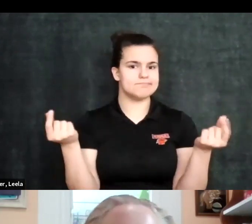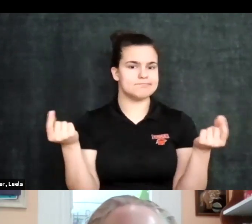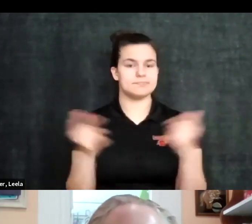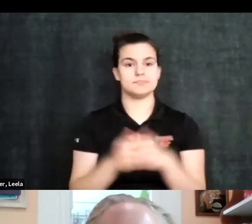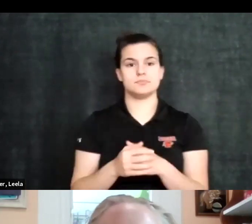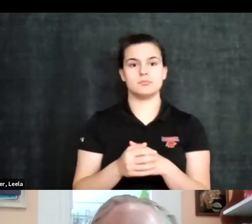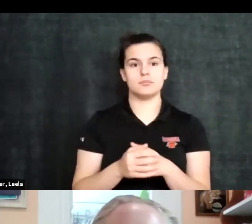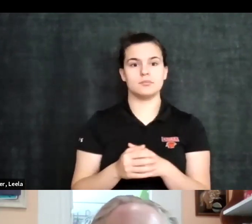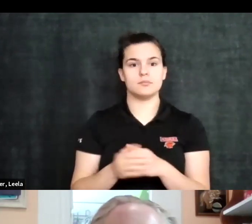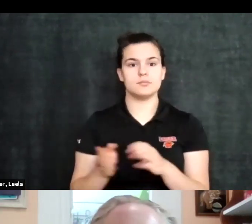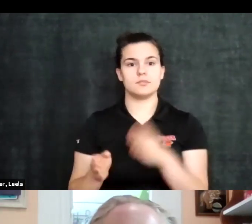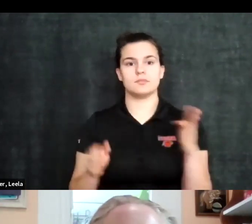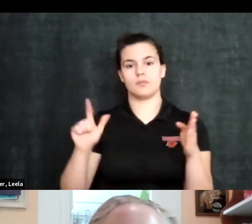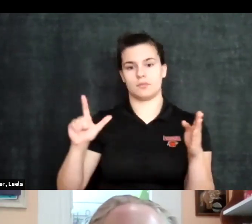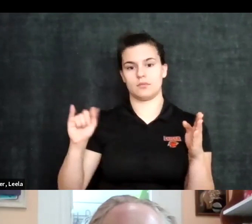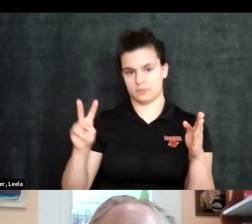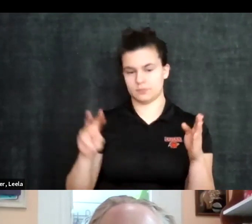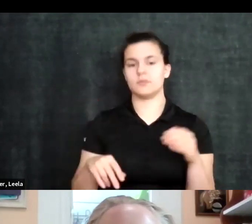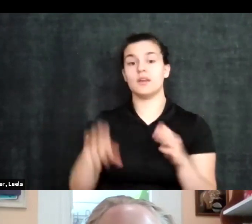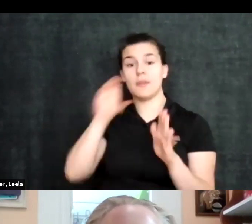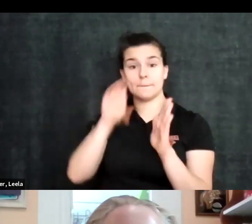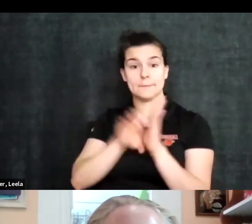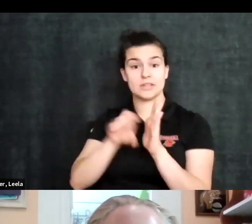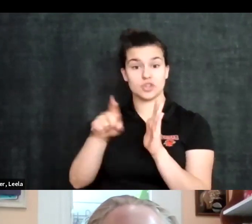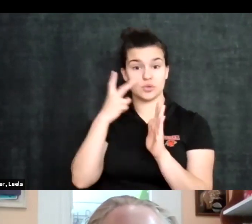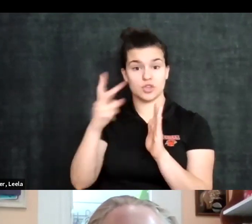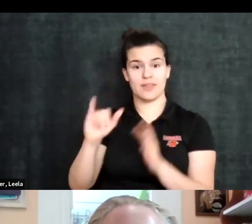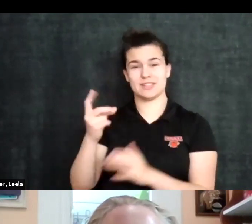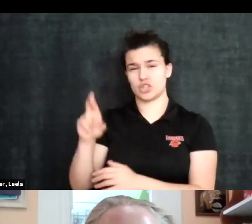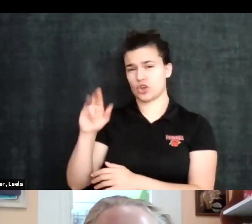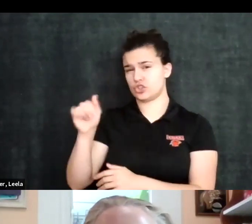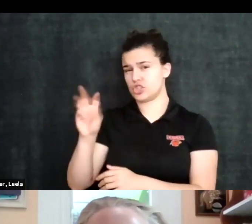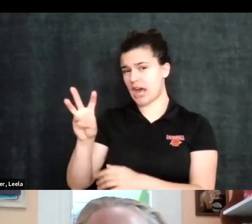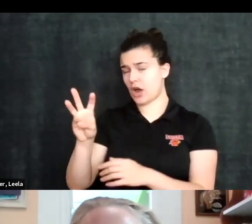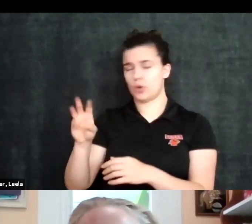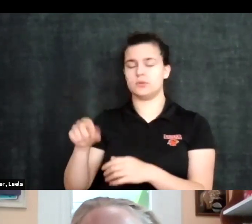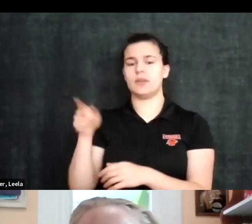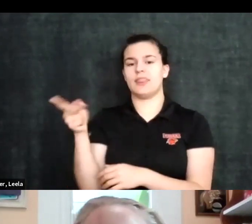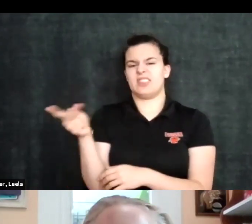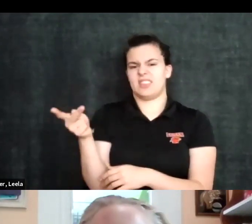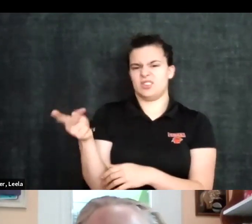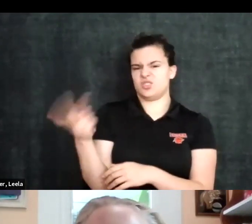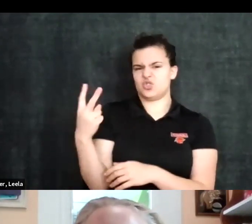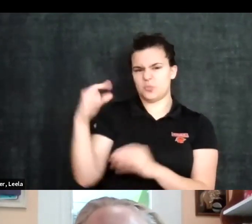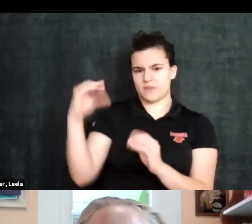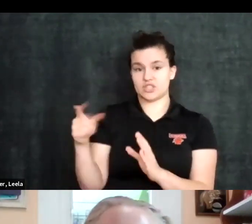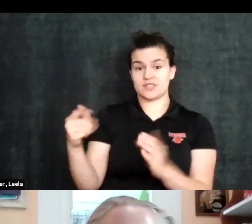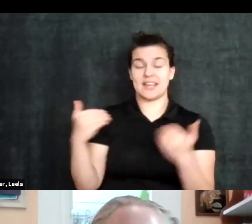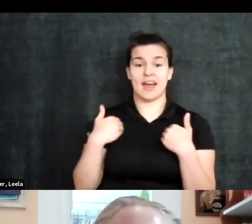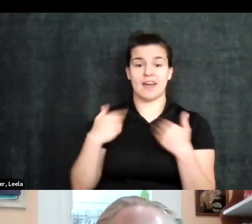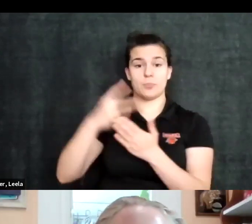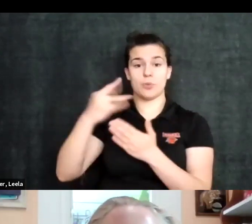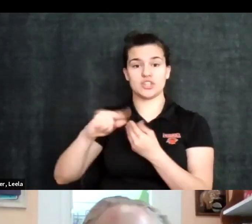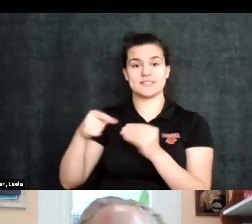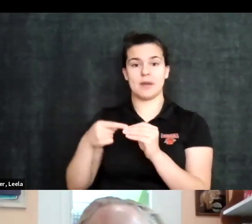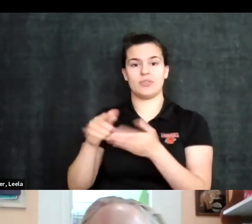picture that you saw in that was Dr. Zhao and Dr. Qian. They have some projects on erosion from those huge ships